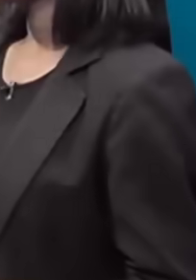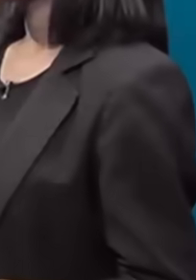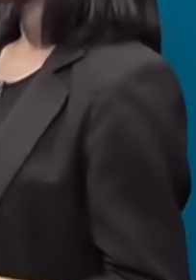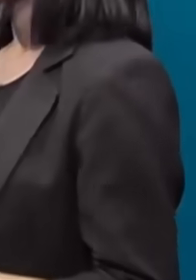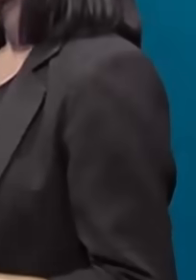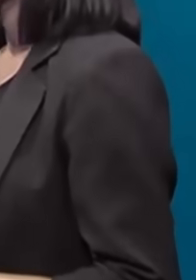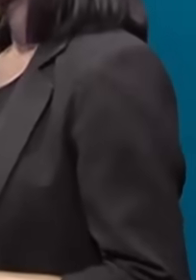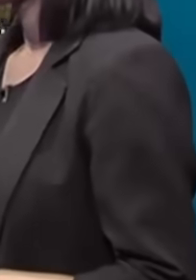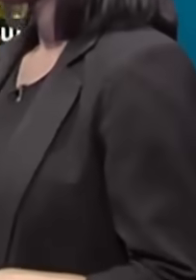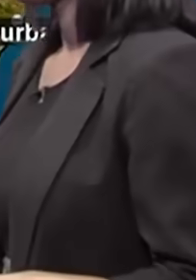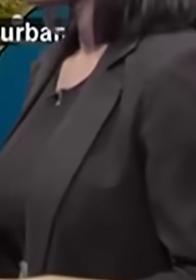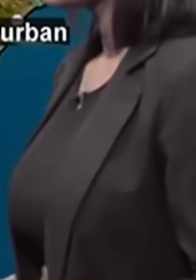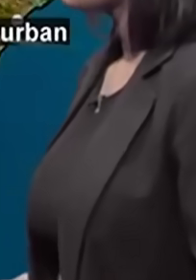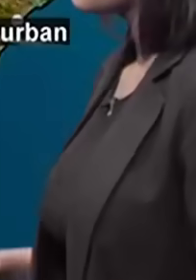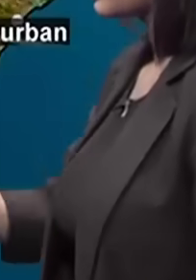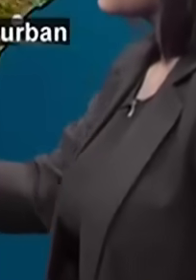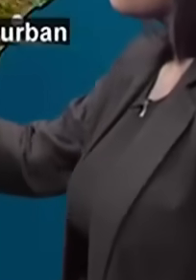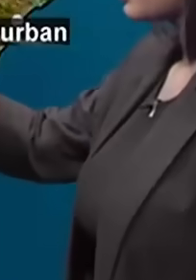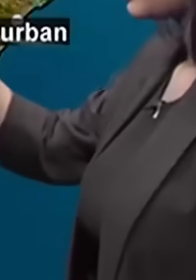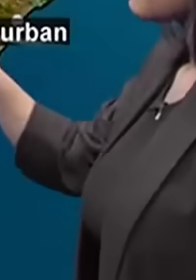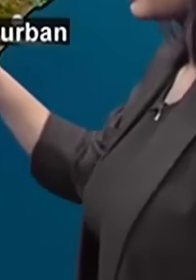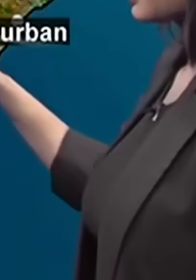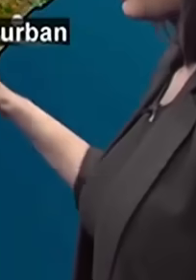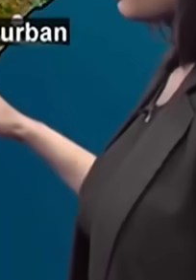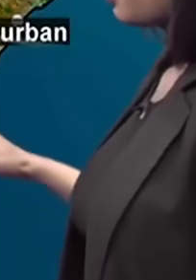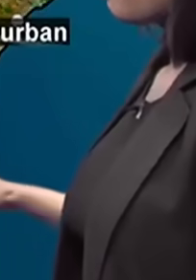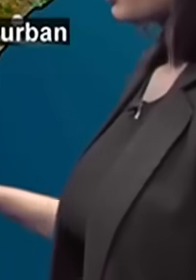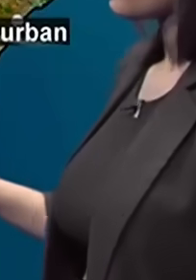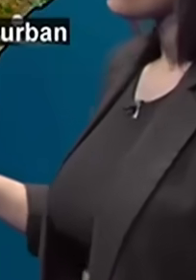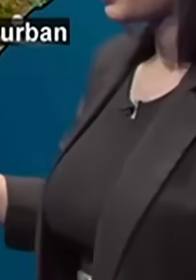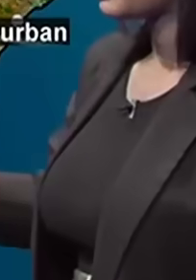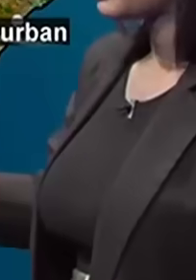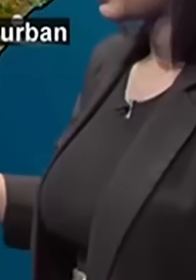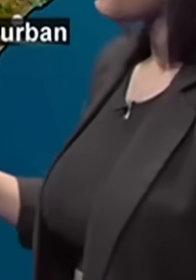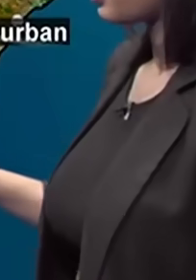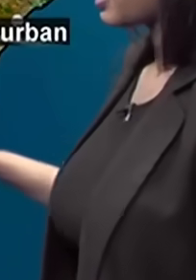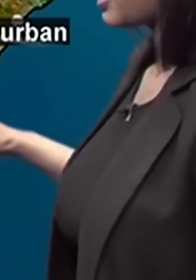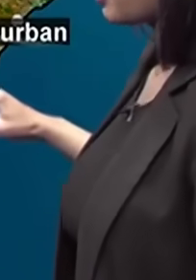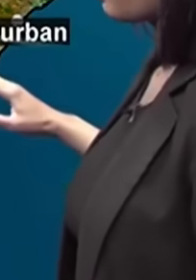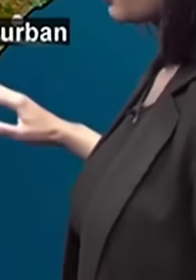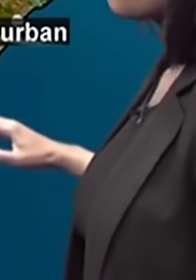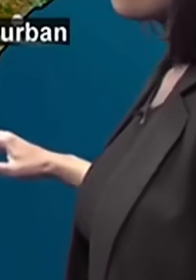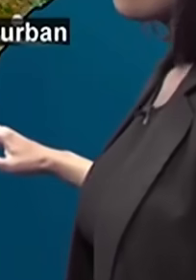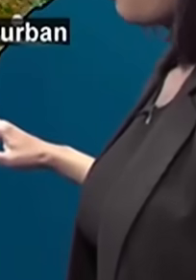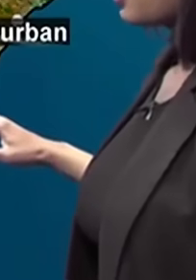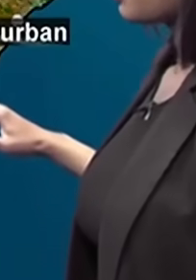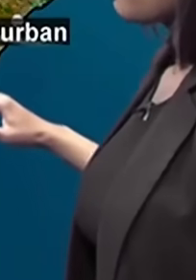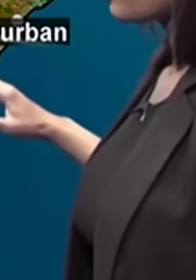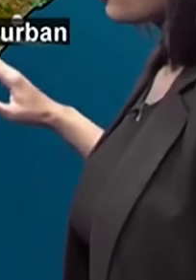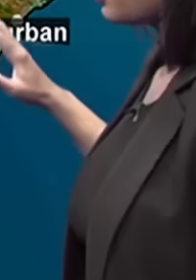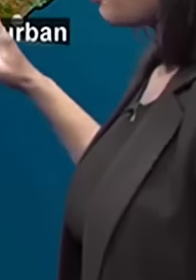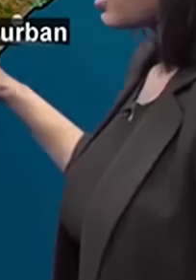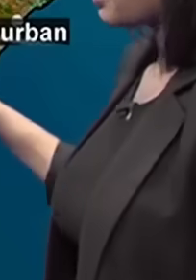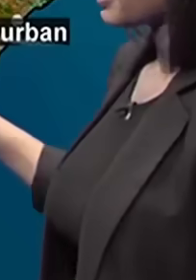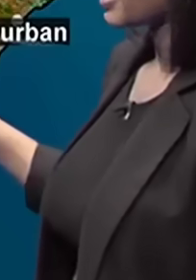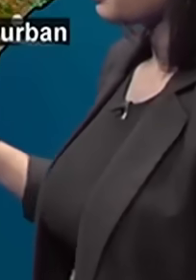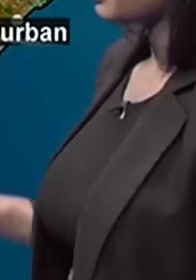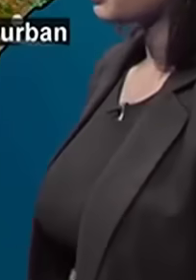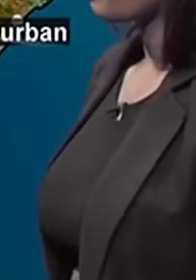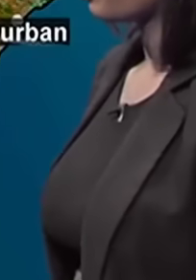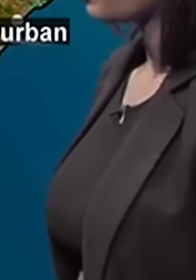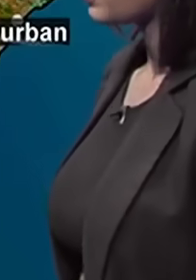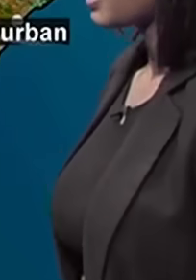ba maemo a bosa ba na le gone go re tsibusa ka dipula tsa matlakadibe mo karolong ya Eastern Cape go rarela karolo ya Lebopo ka moso dipula tsa matlakadibe